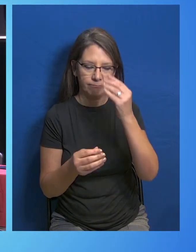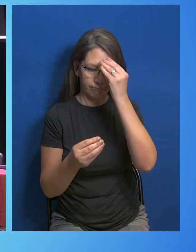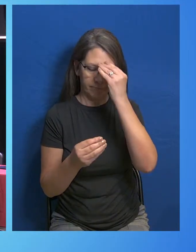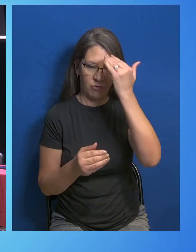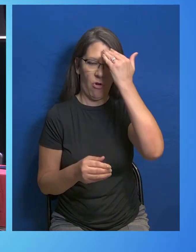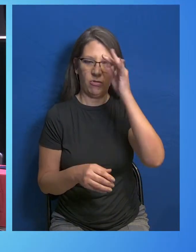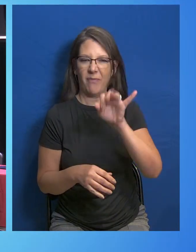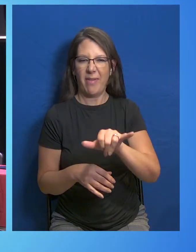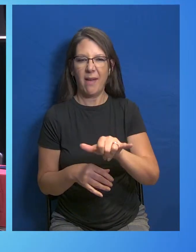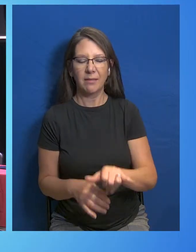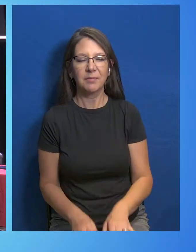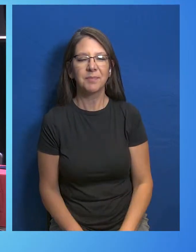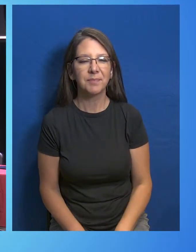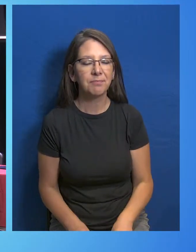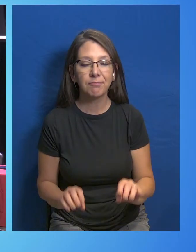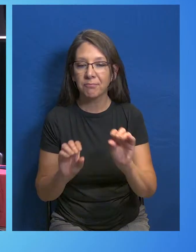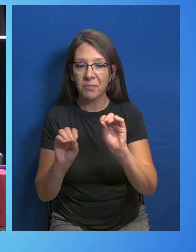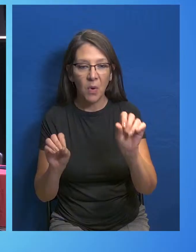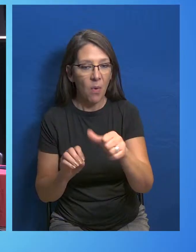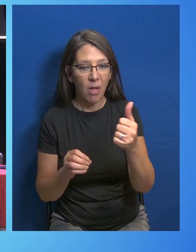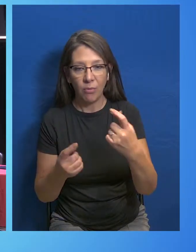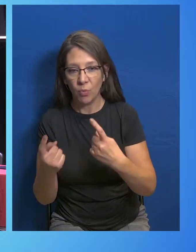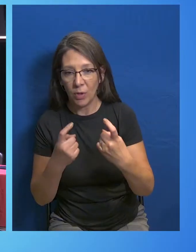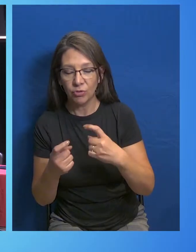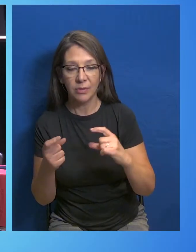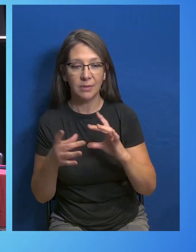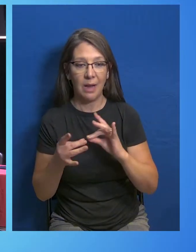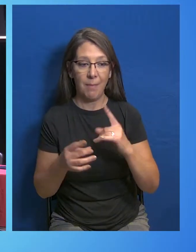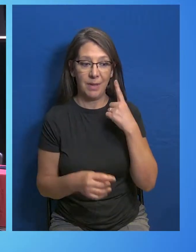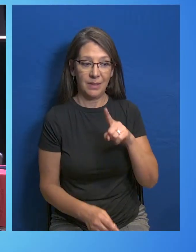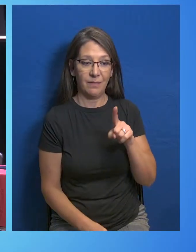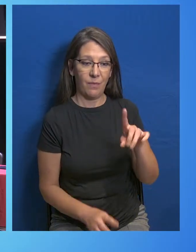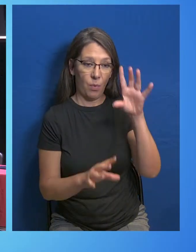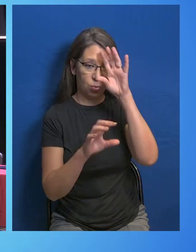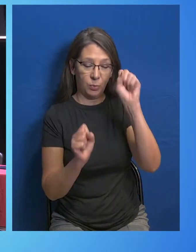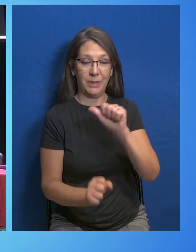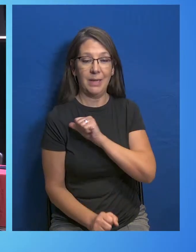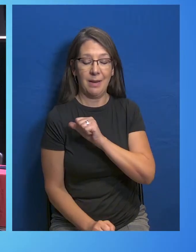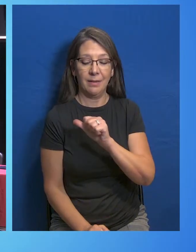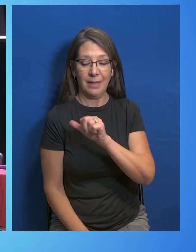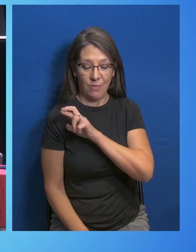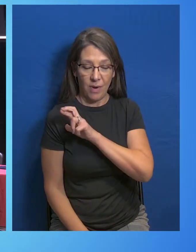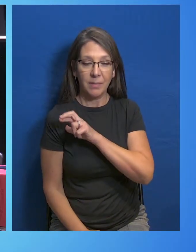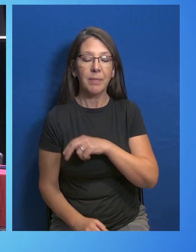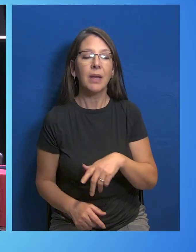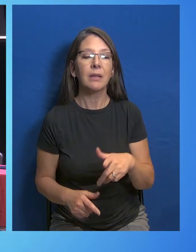If there's no other comments or questions for Superintendent Reichman, we can move forward to